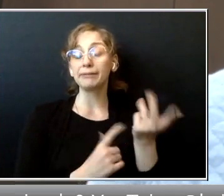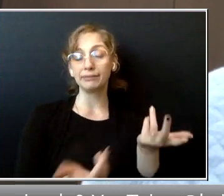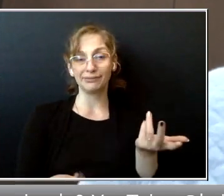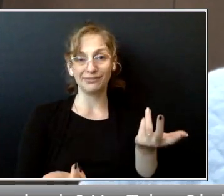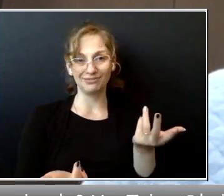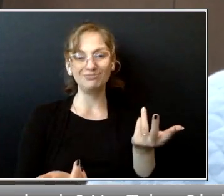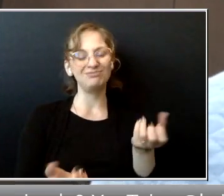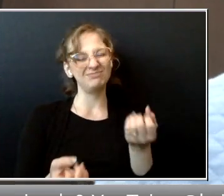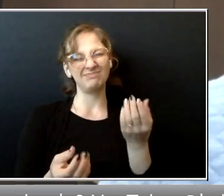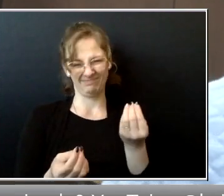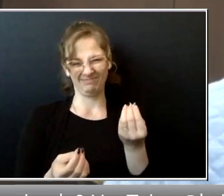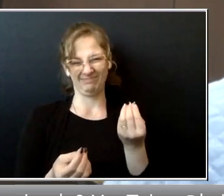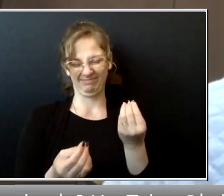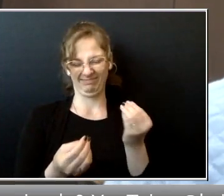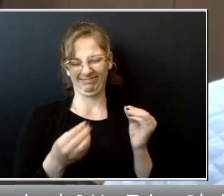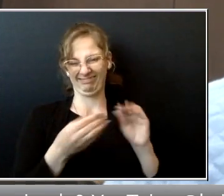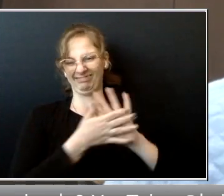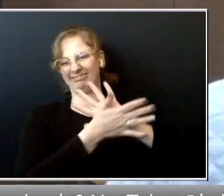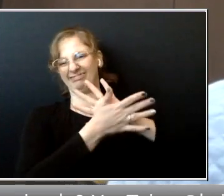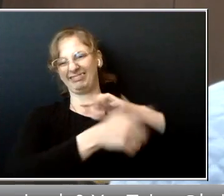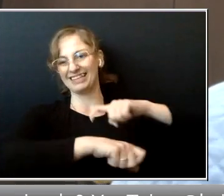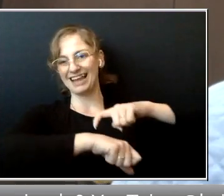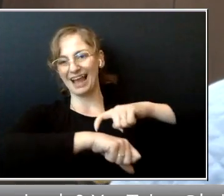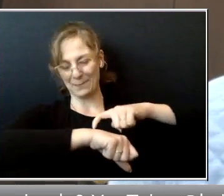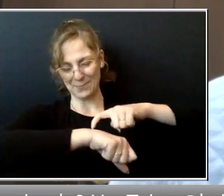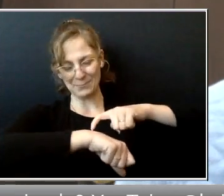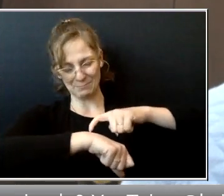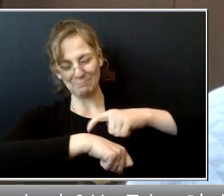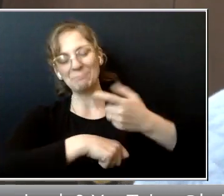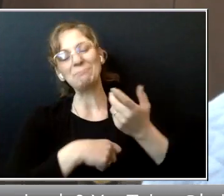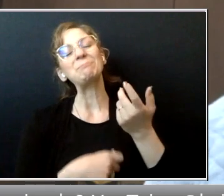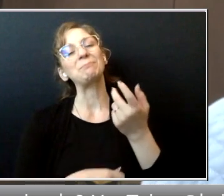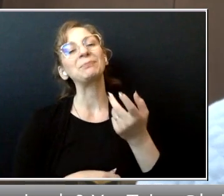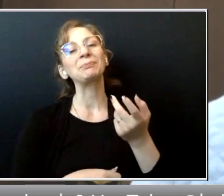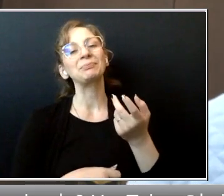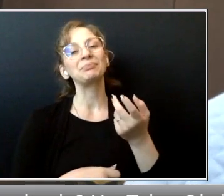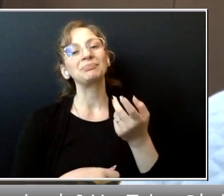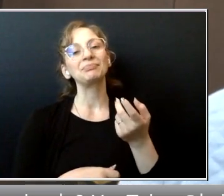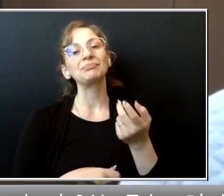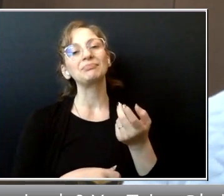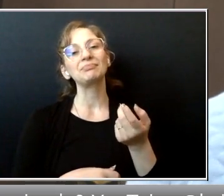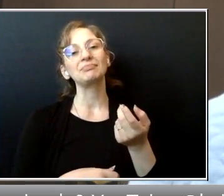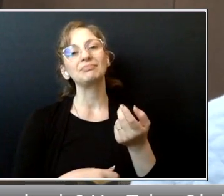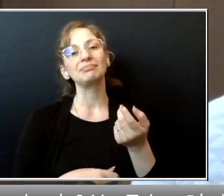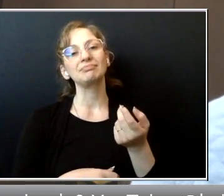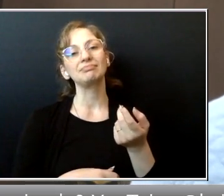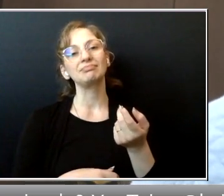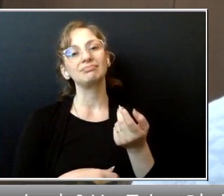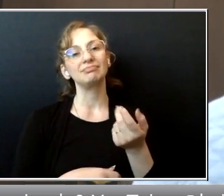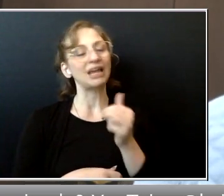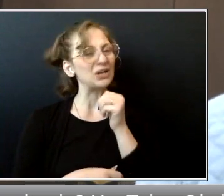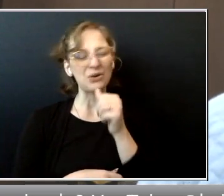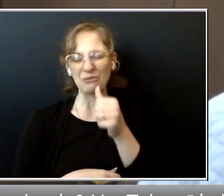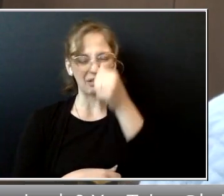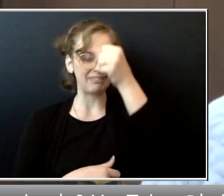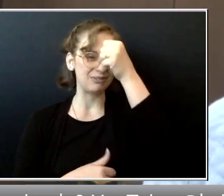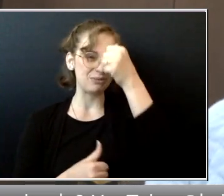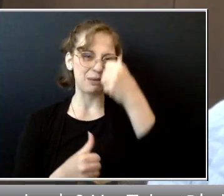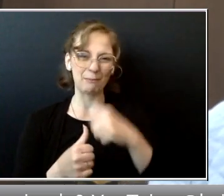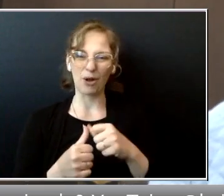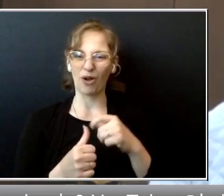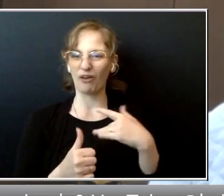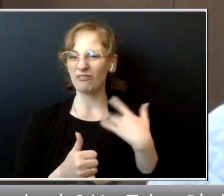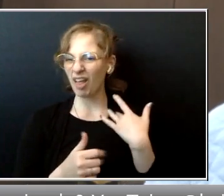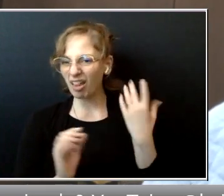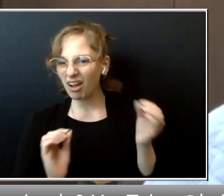a distortion of time, and you don't really remember feeling anything or talking